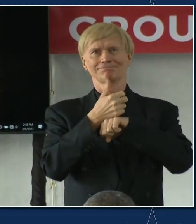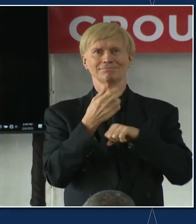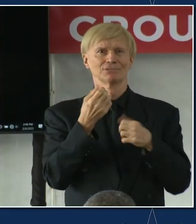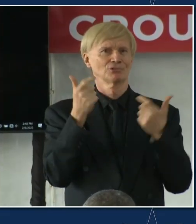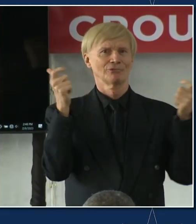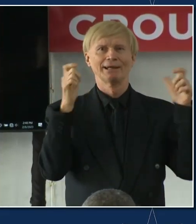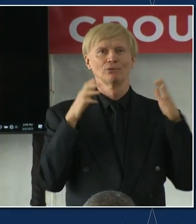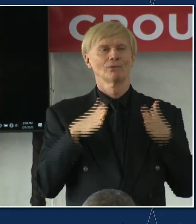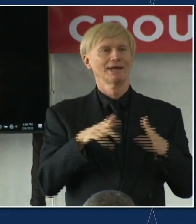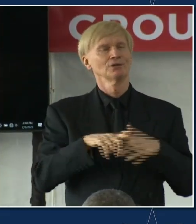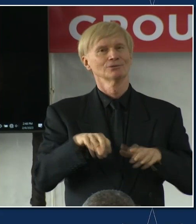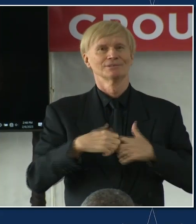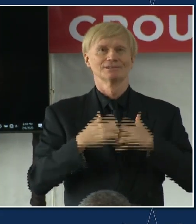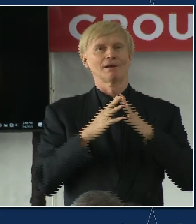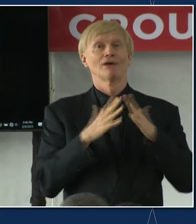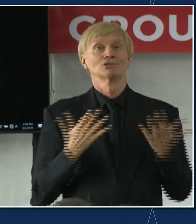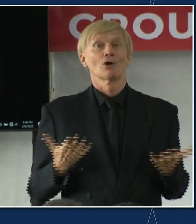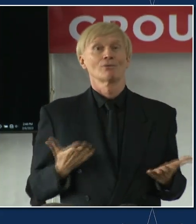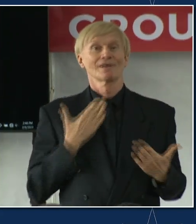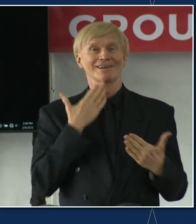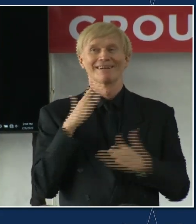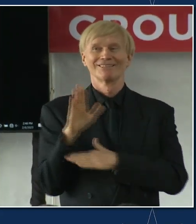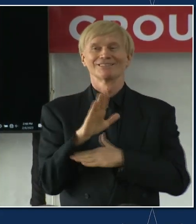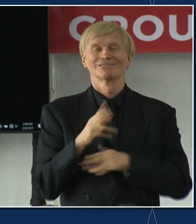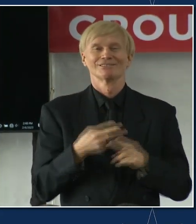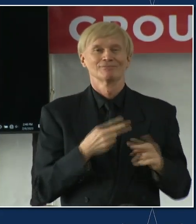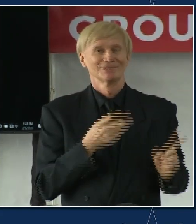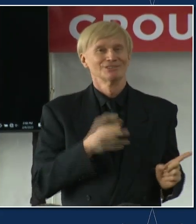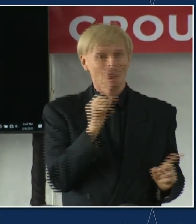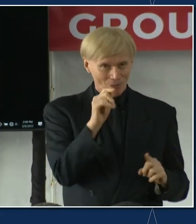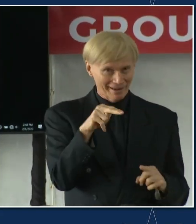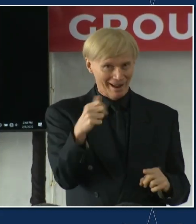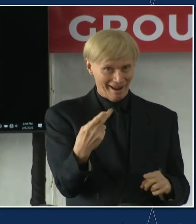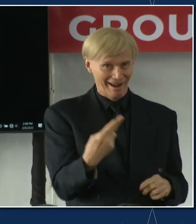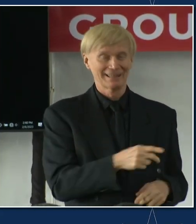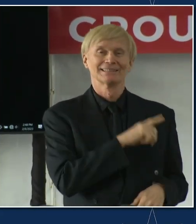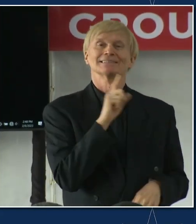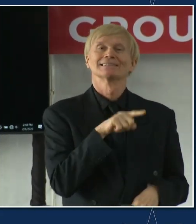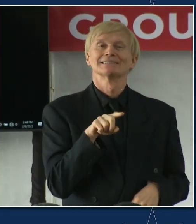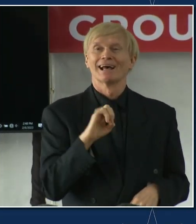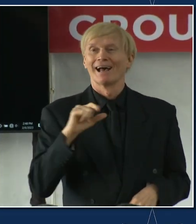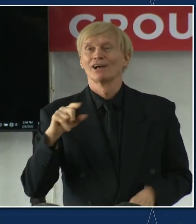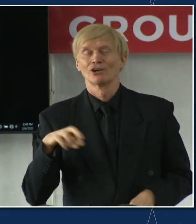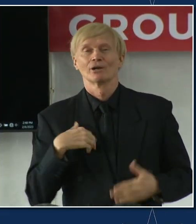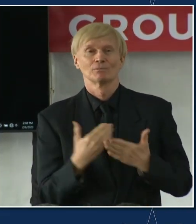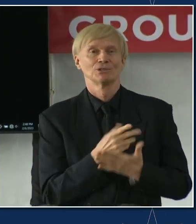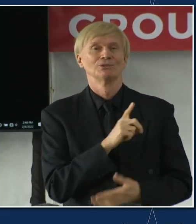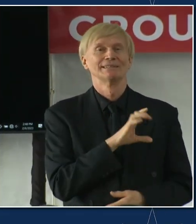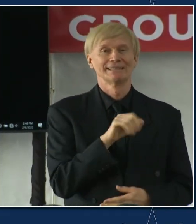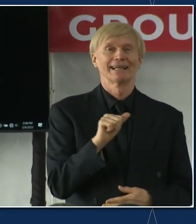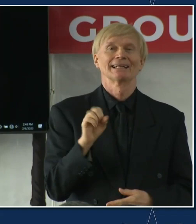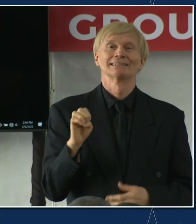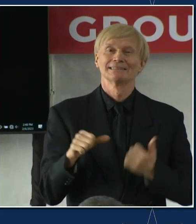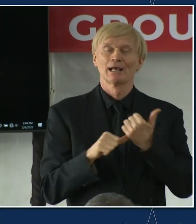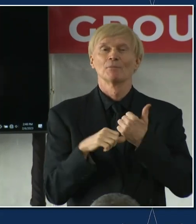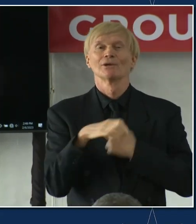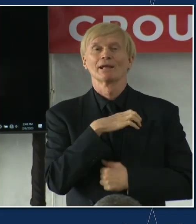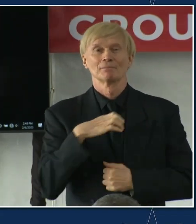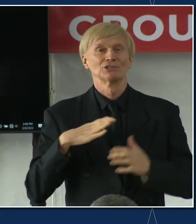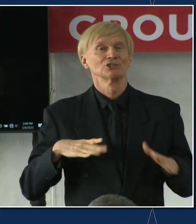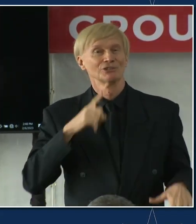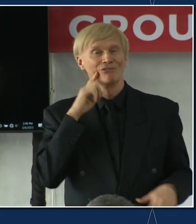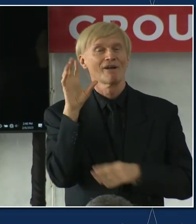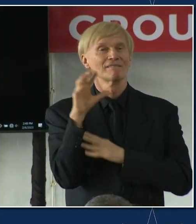start. So good afternoon, everybody. My name is Jonah Zeiger. I'm the new DCASE Deputy Commissioner for Film at the Chicago